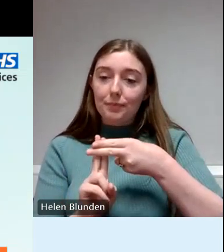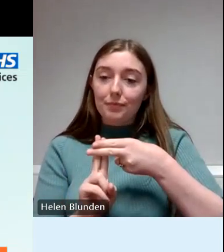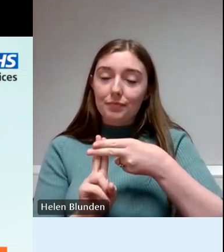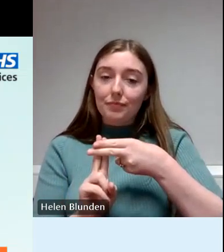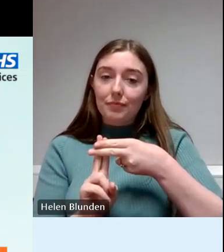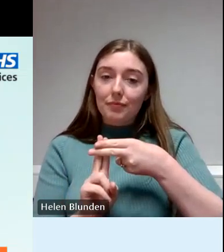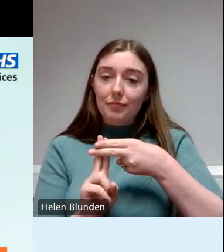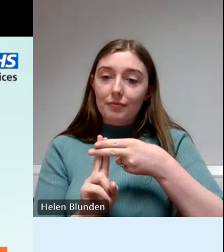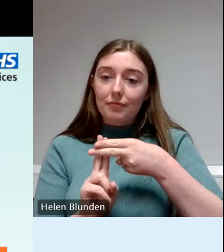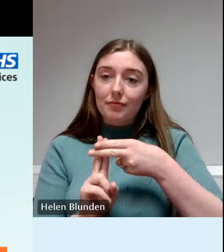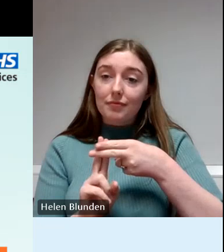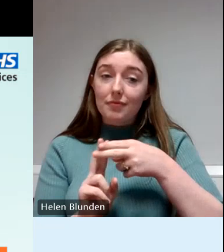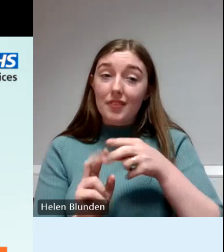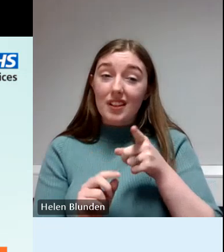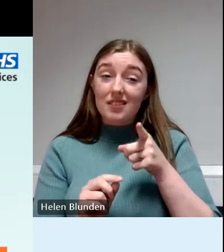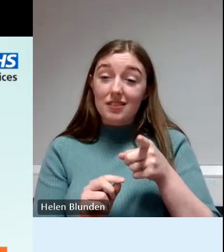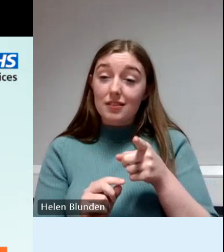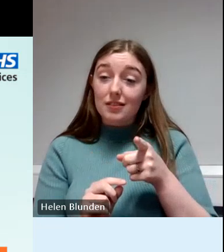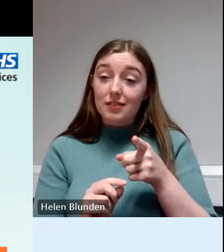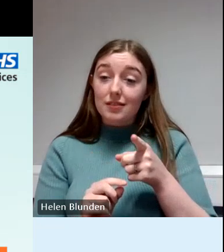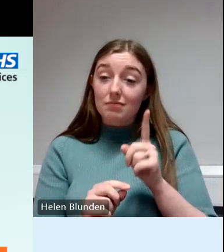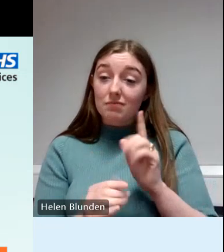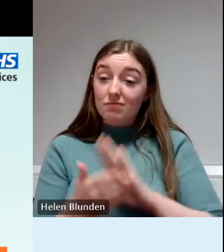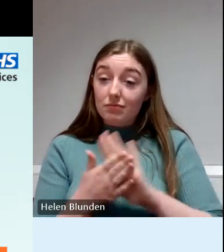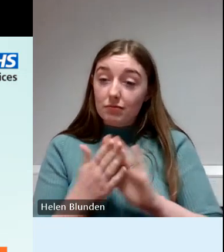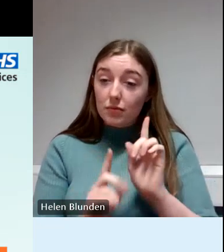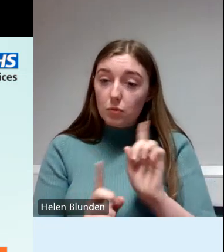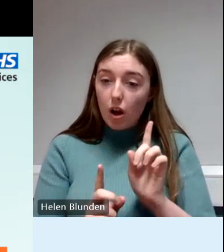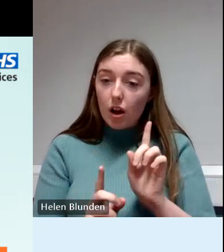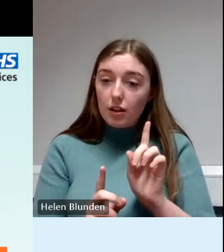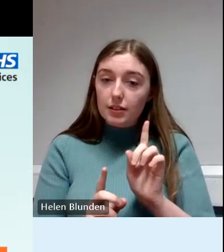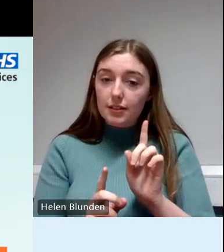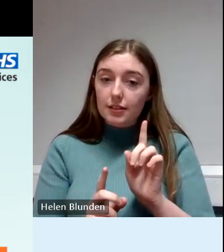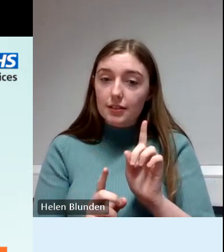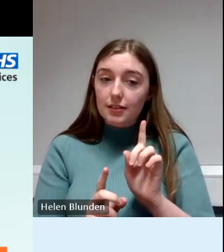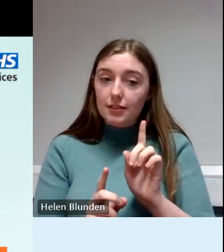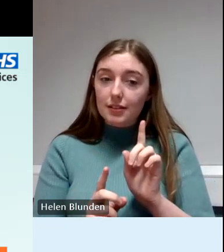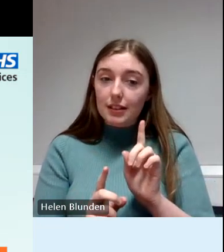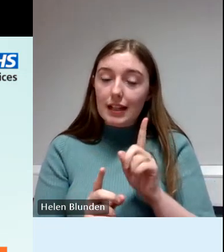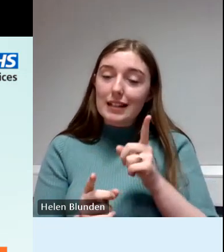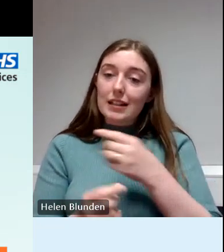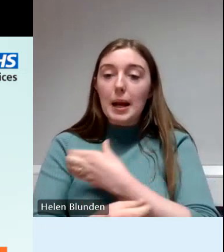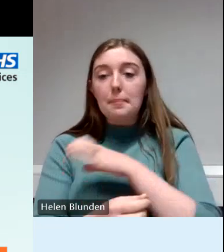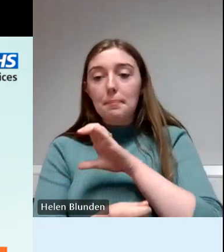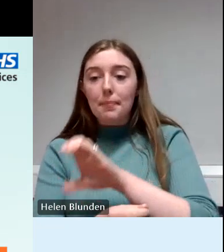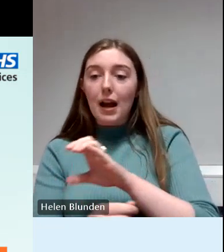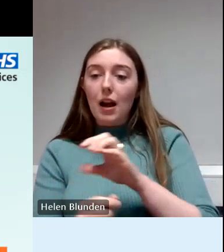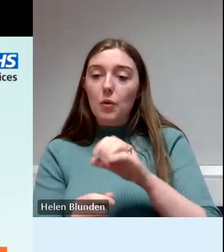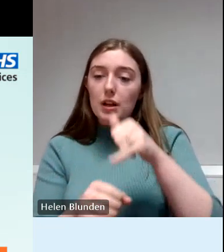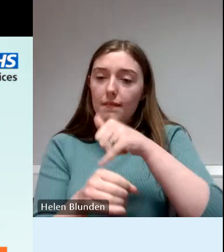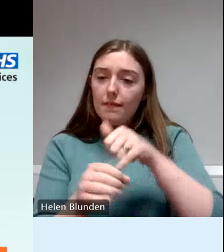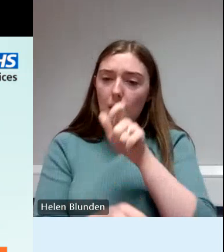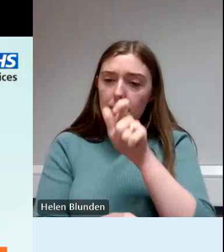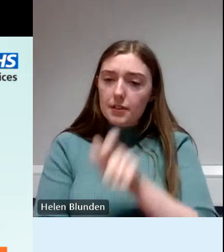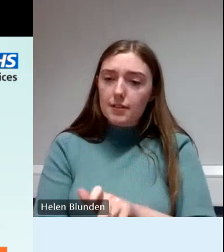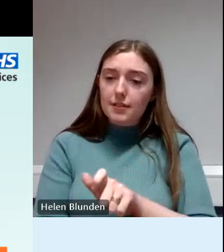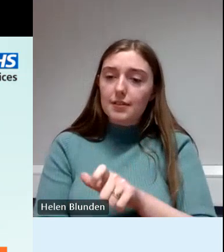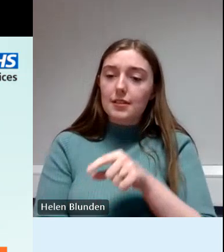earlier, essentially what Pharmacy First does, it enables and empowers pharmacists